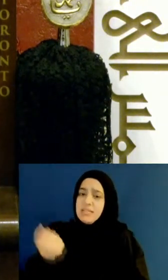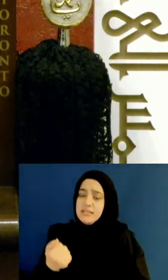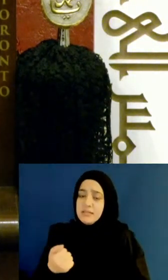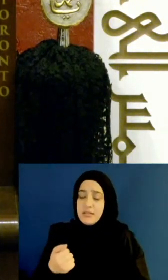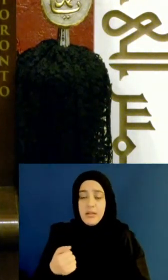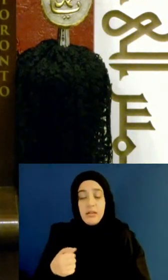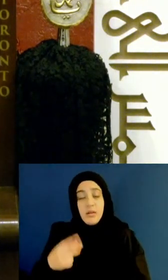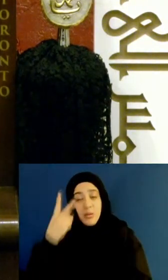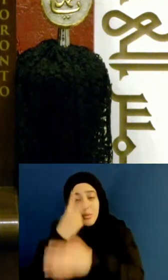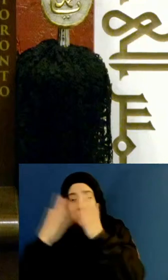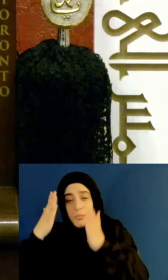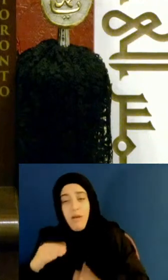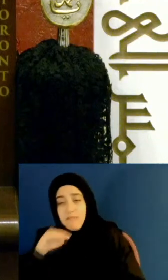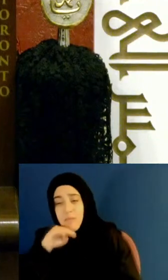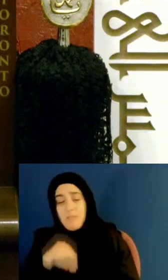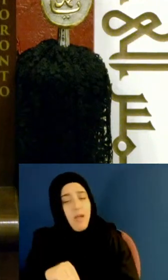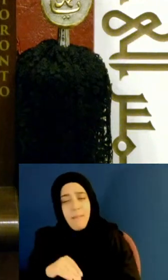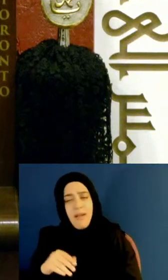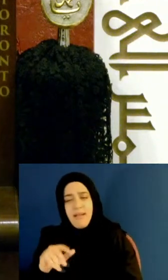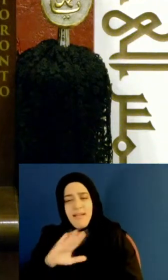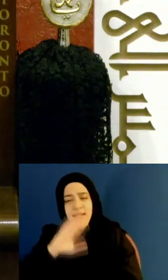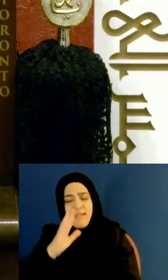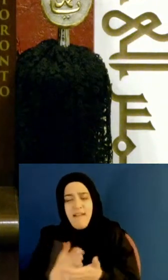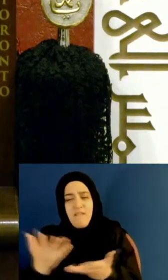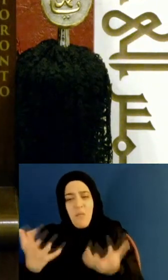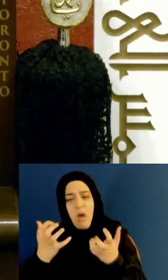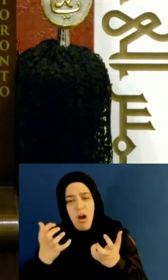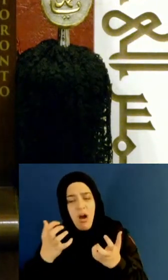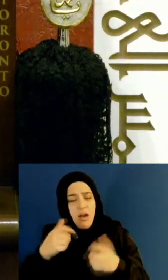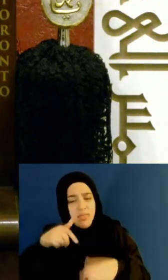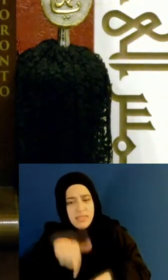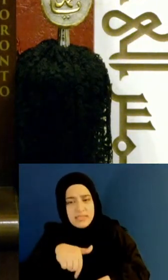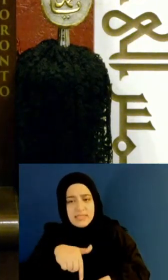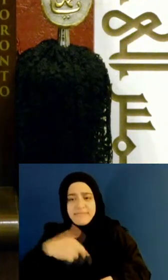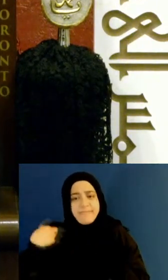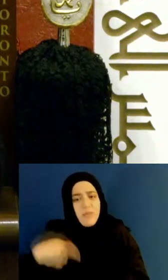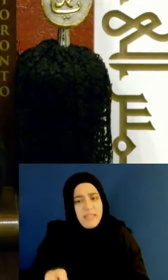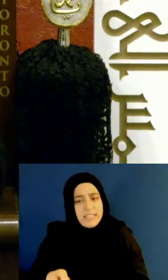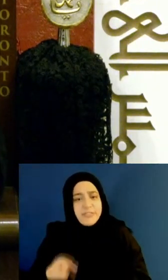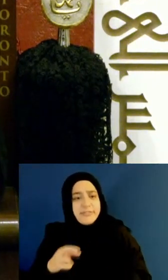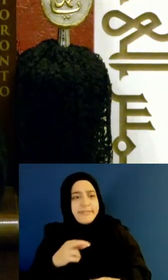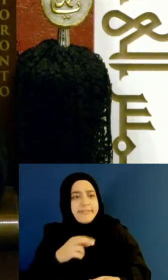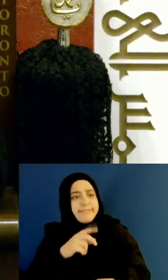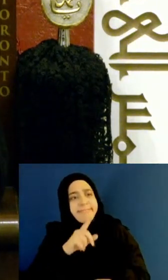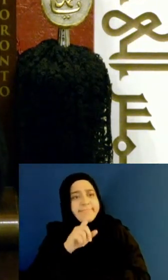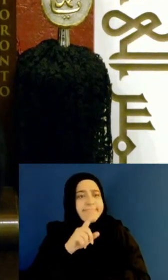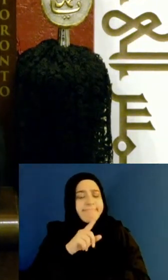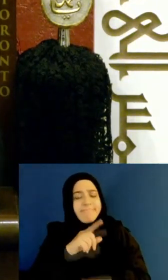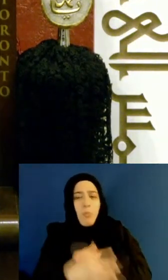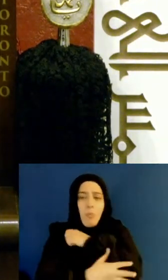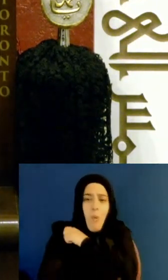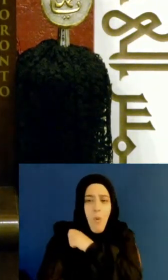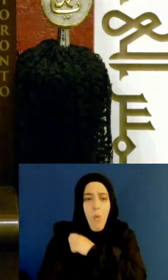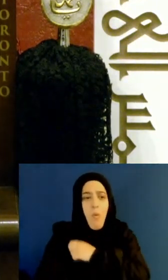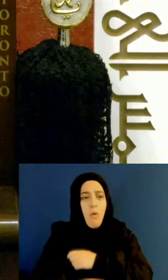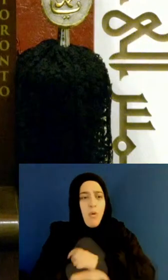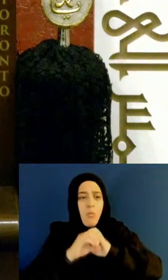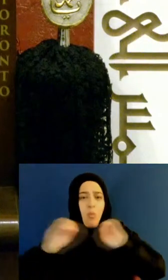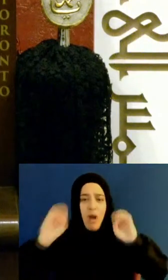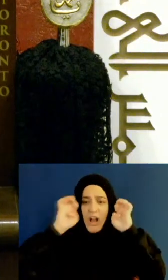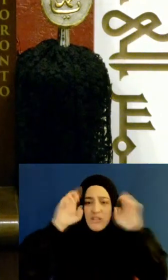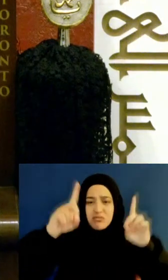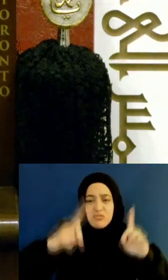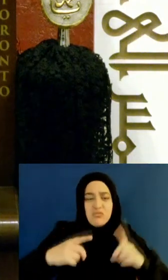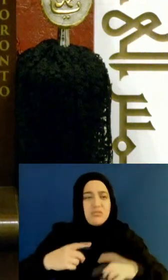an ummah of fuqara and an ummah that is uneducated and underachieved. Abadan la. But don't